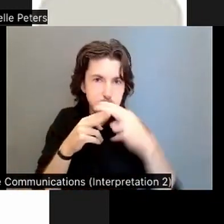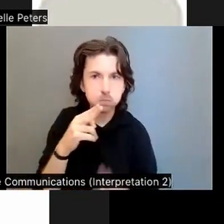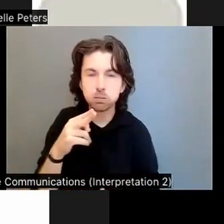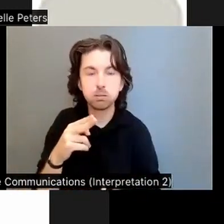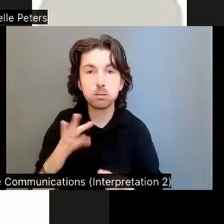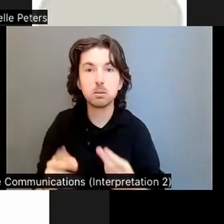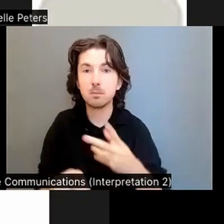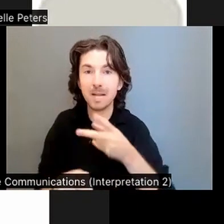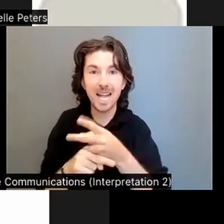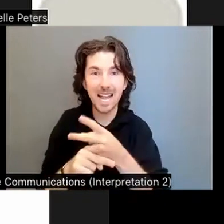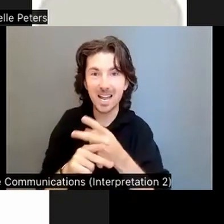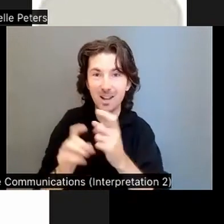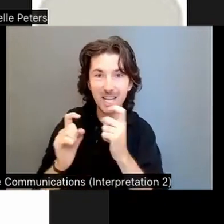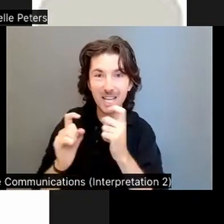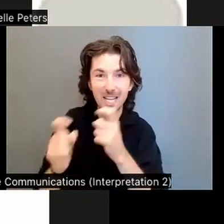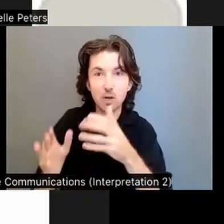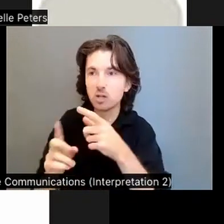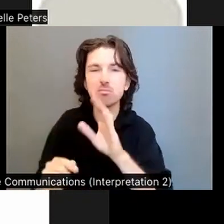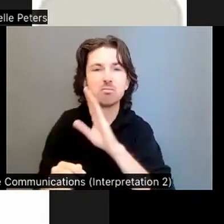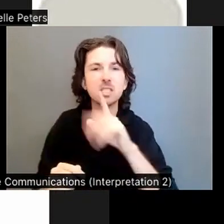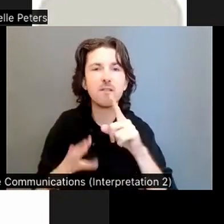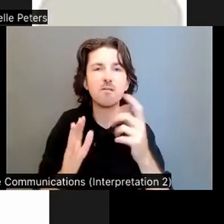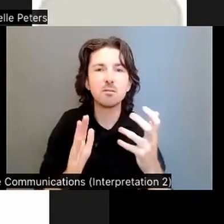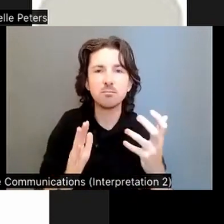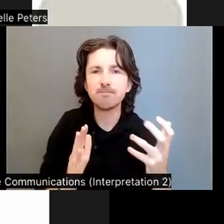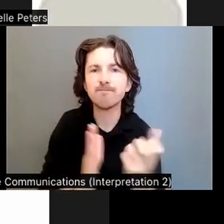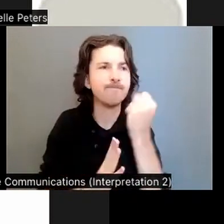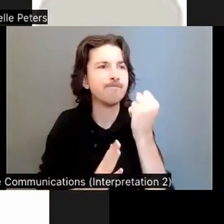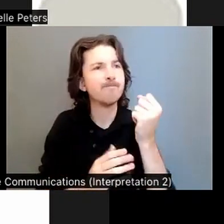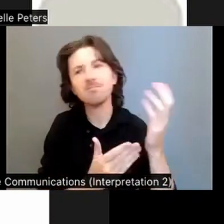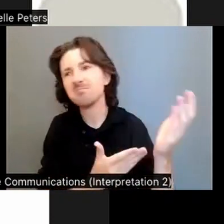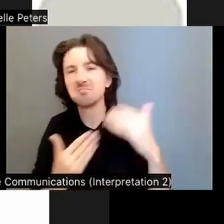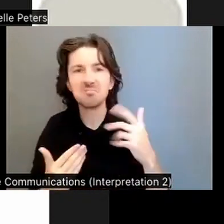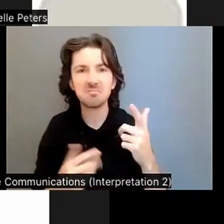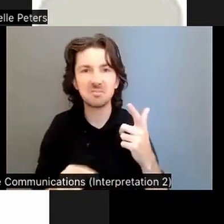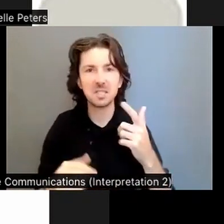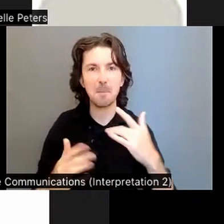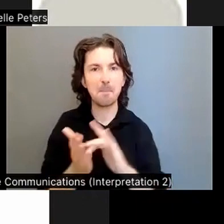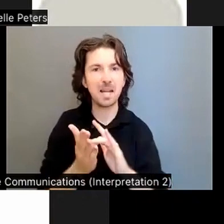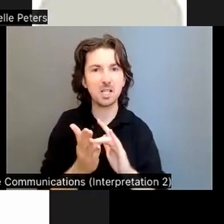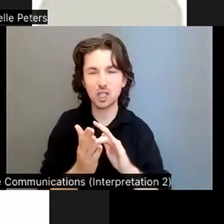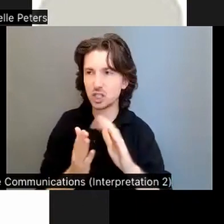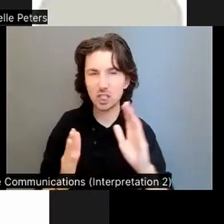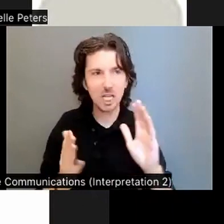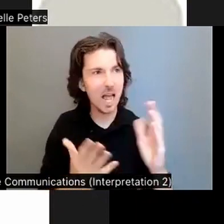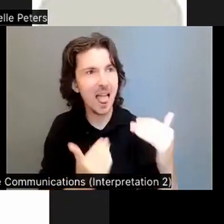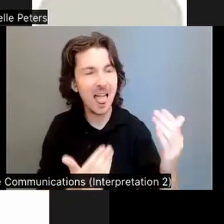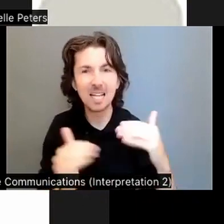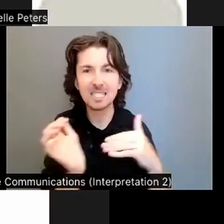never sought any medical attention for her. And that medical caregiver, that unpaid caregiver,